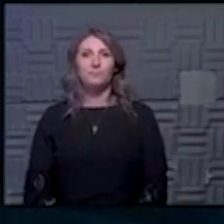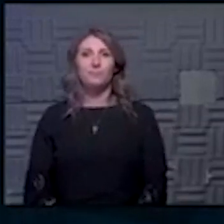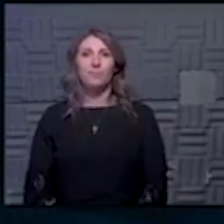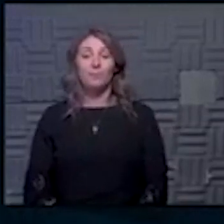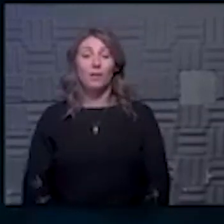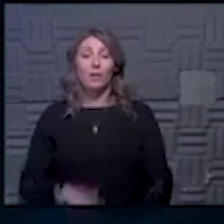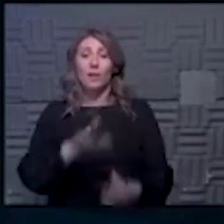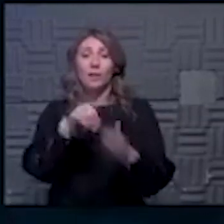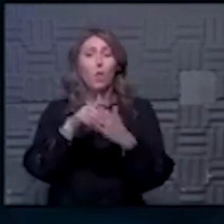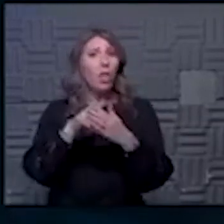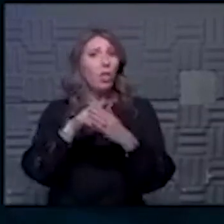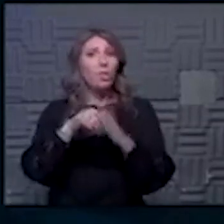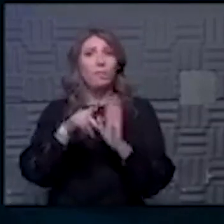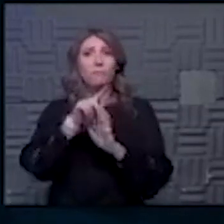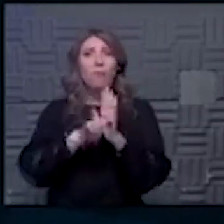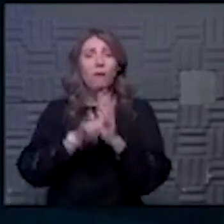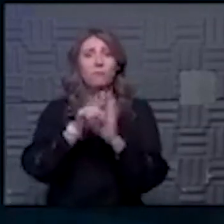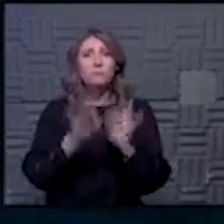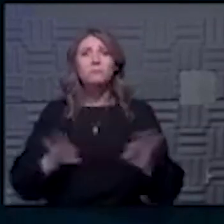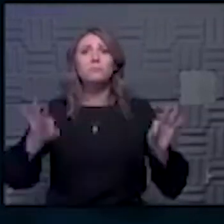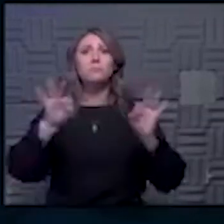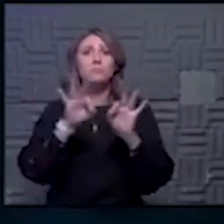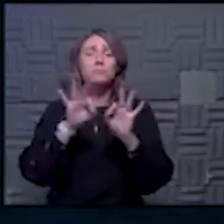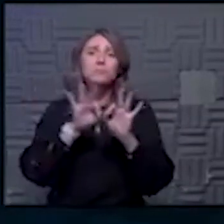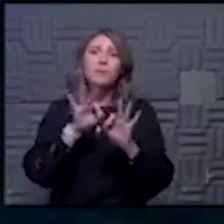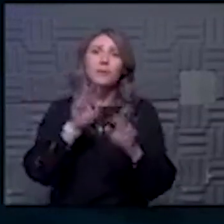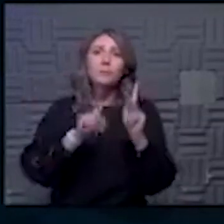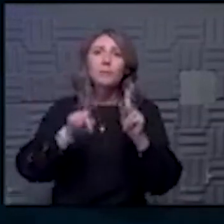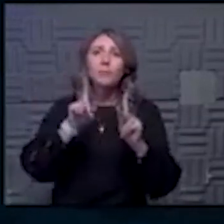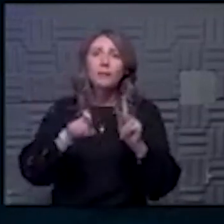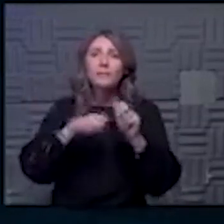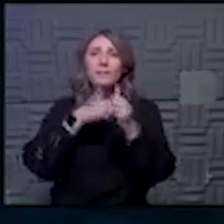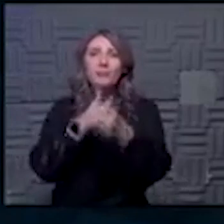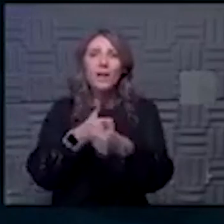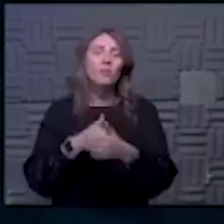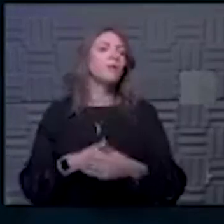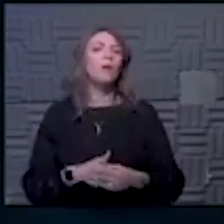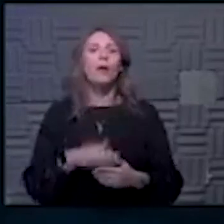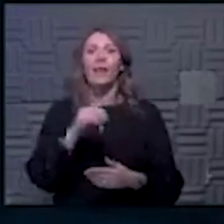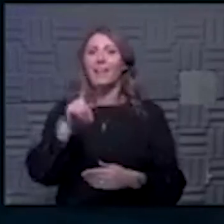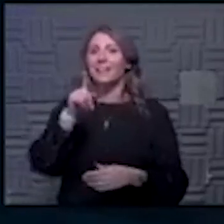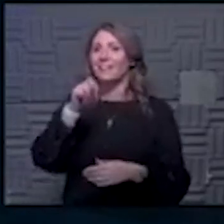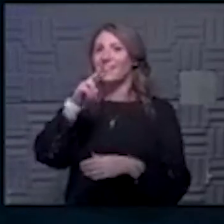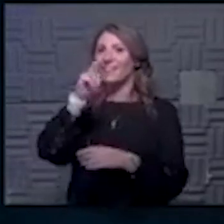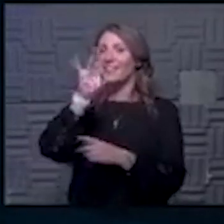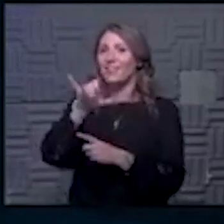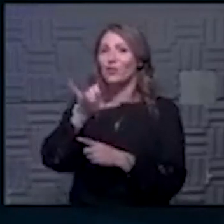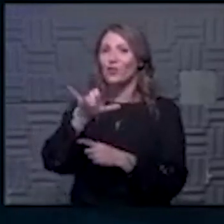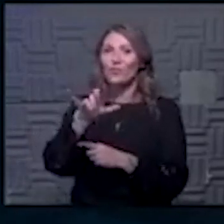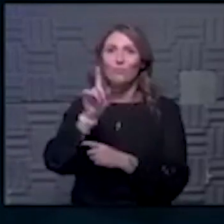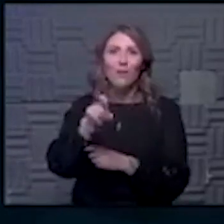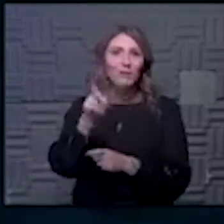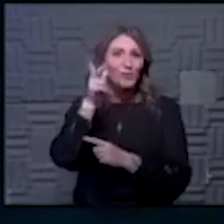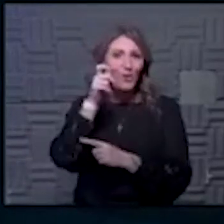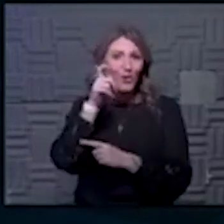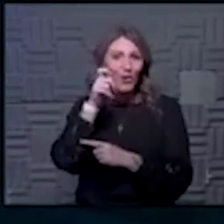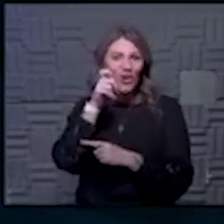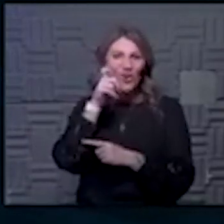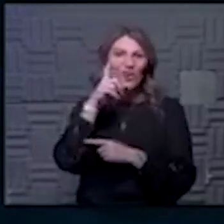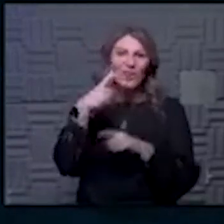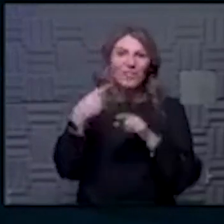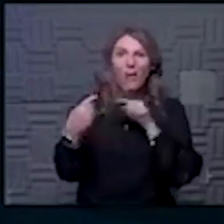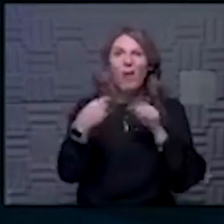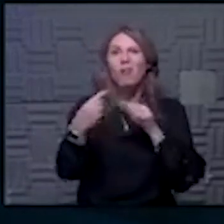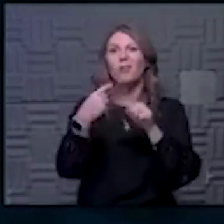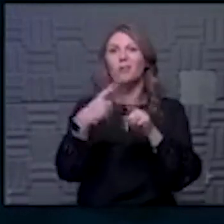key pillars that people need to follow. So. And Larry, you must have been hearing some of that controversy over with Advent Shawnee